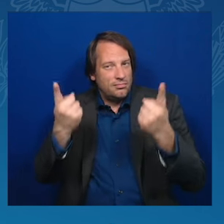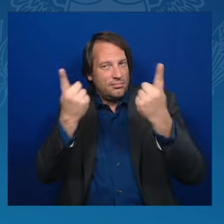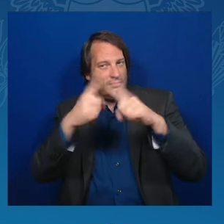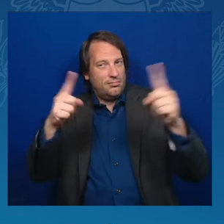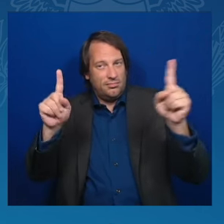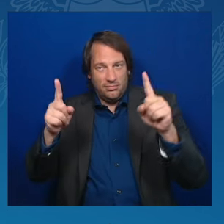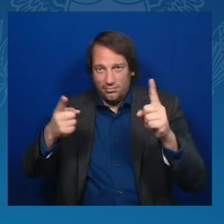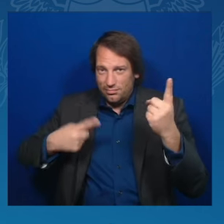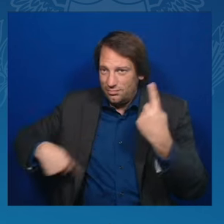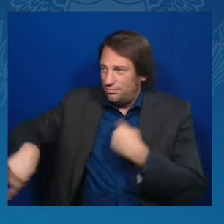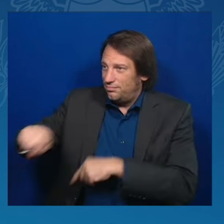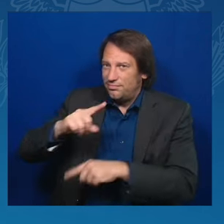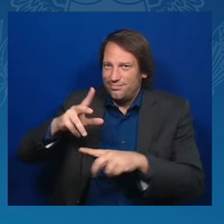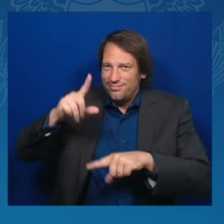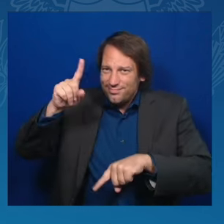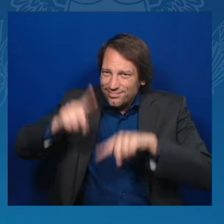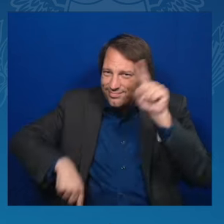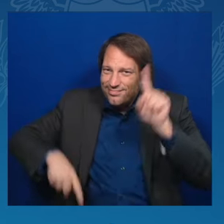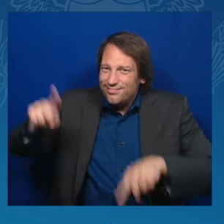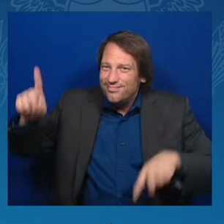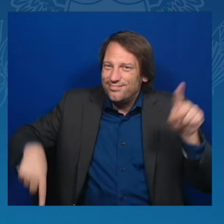to overcome